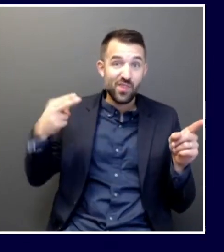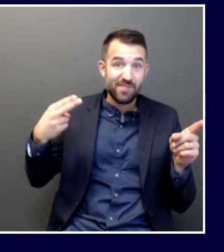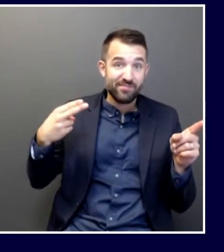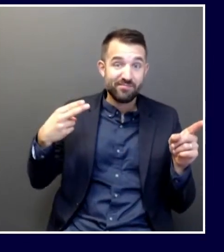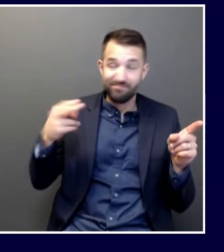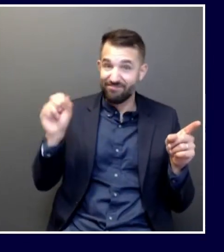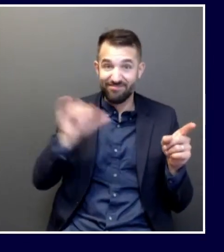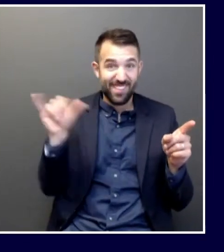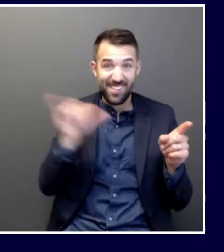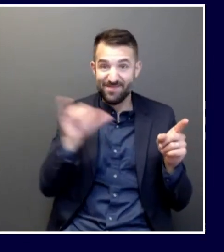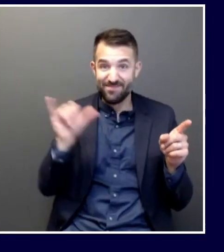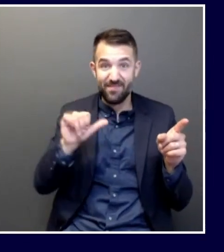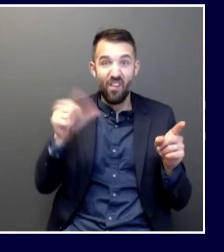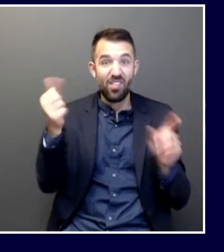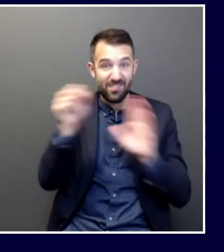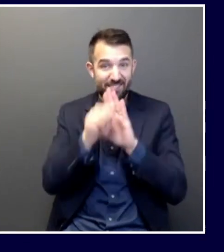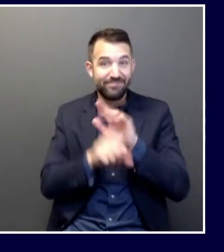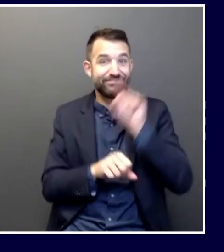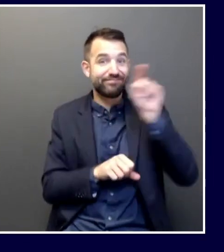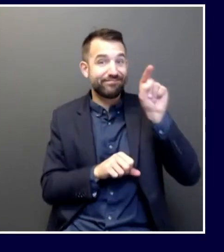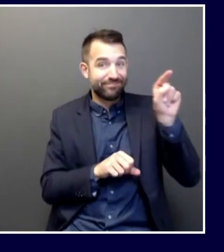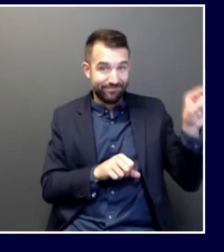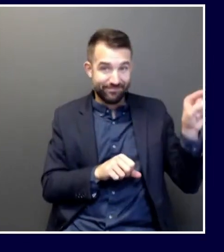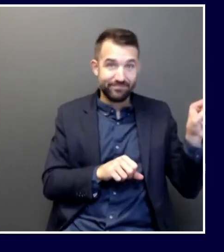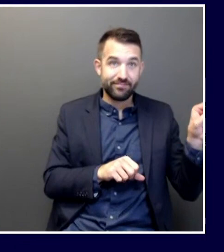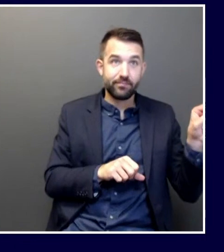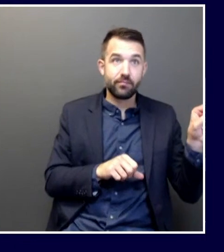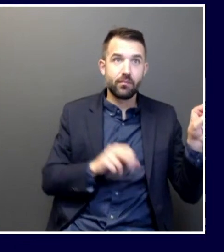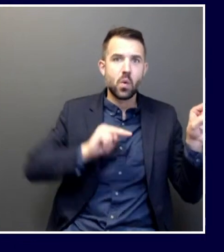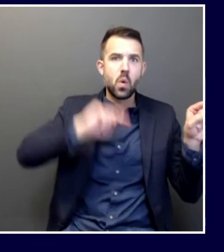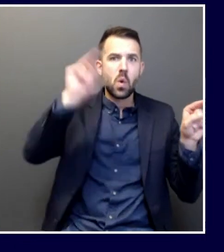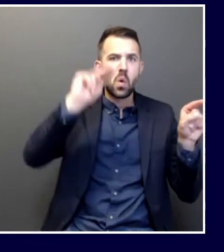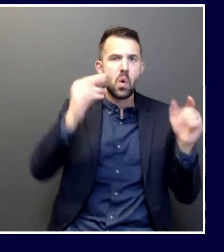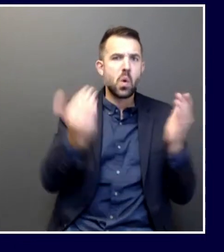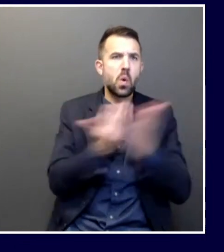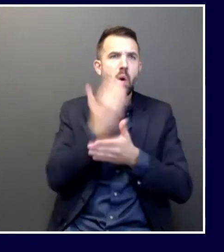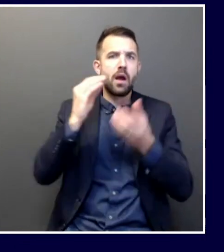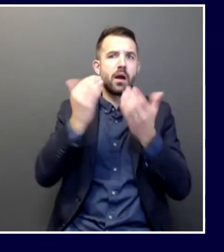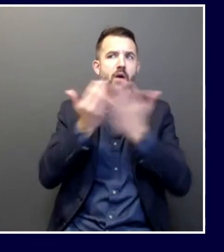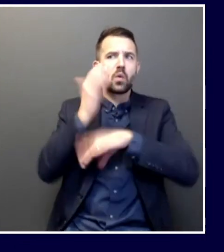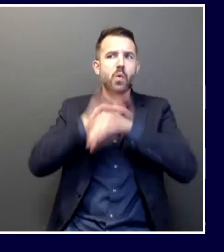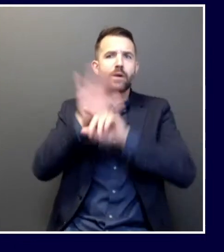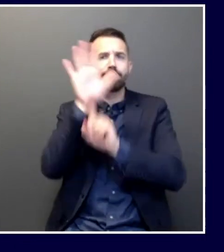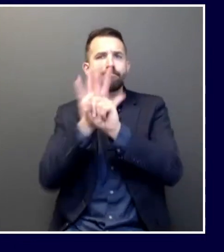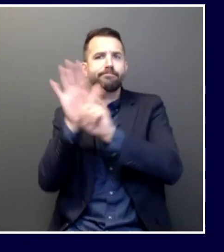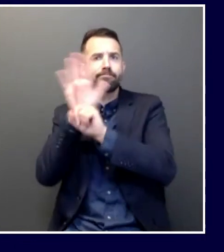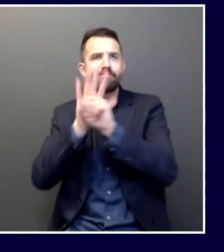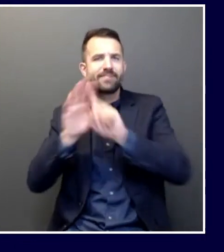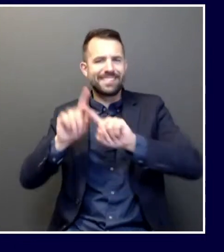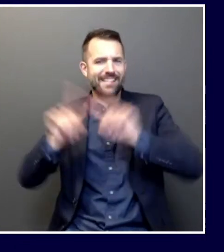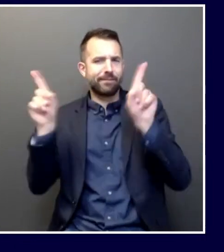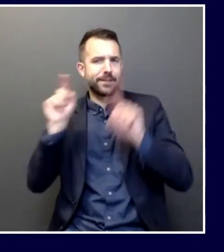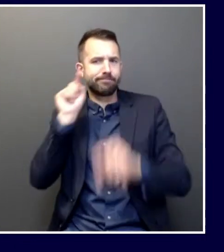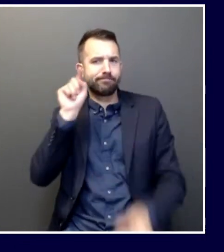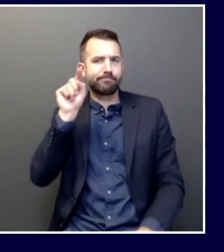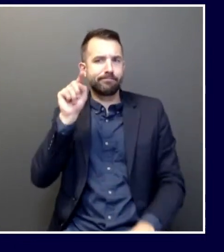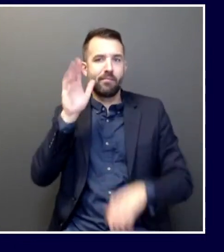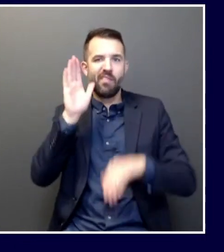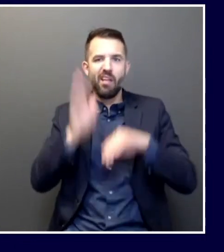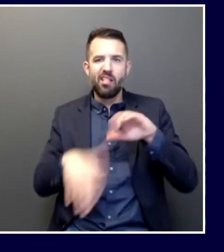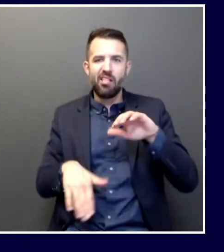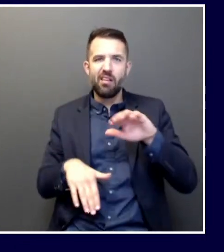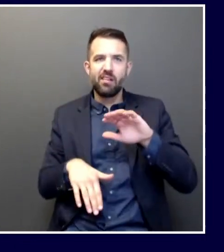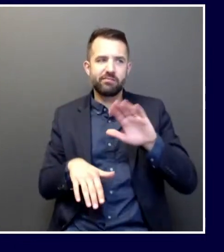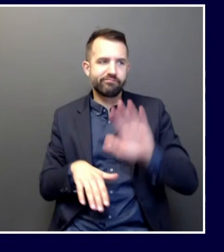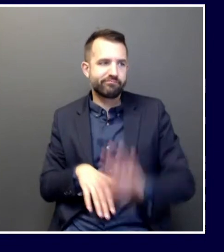differentiates Northern New England from other parts of the country from an epidemiological perspective is that up until recently